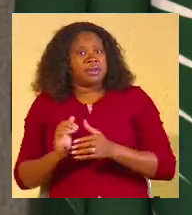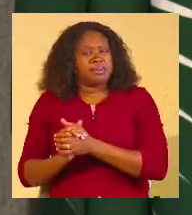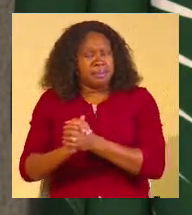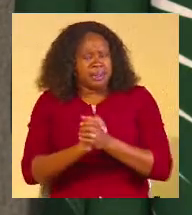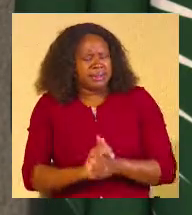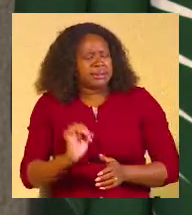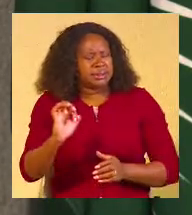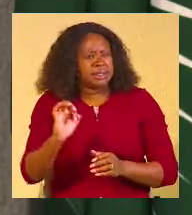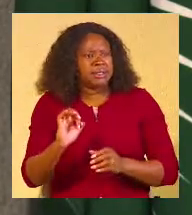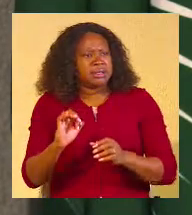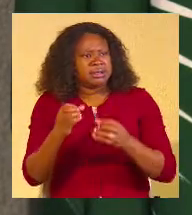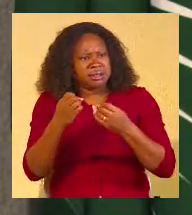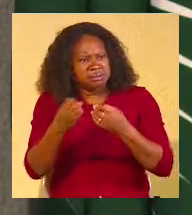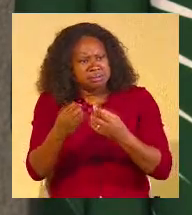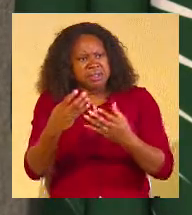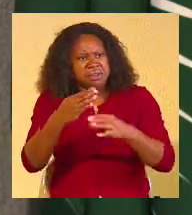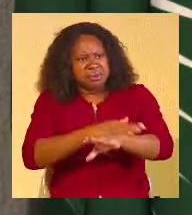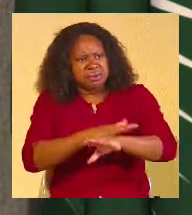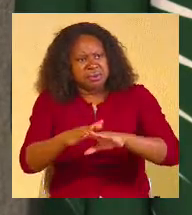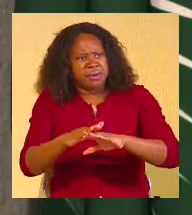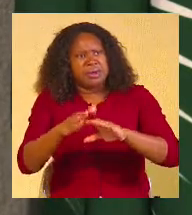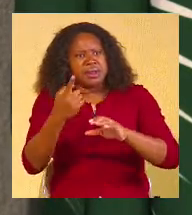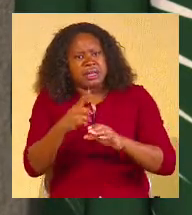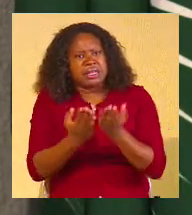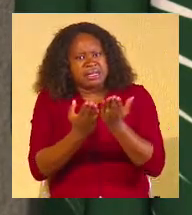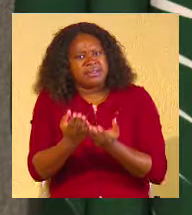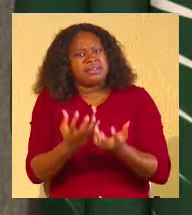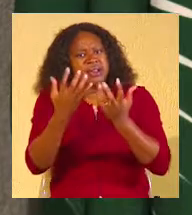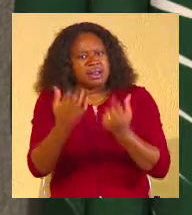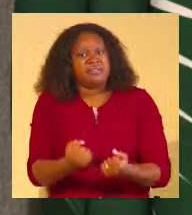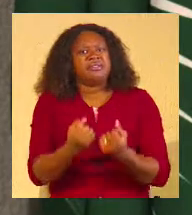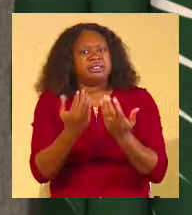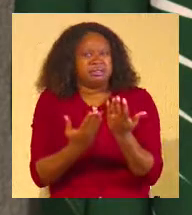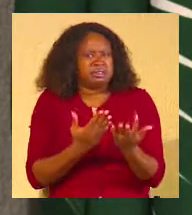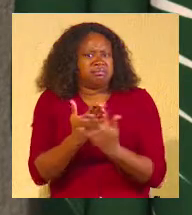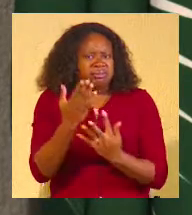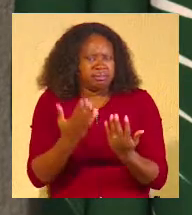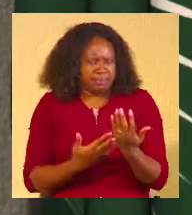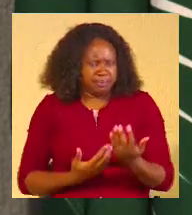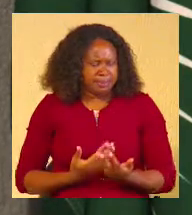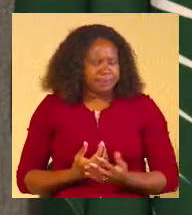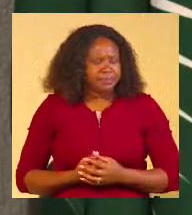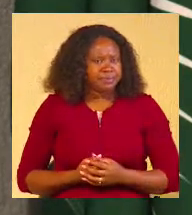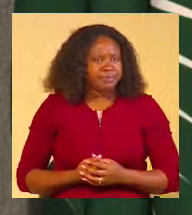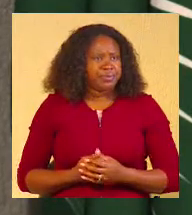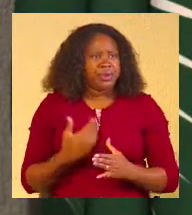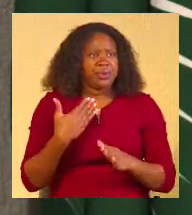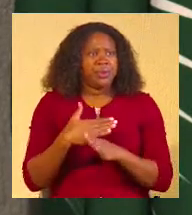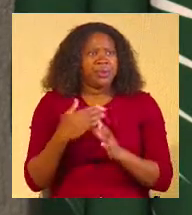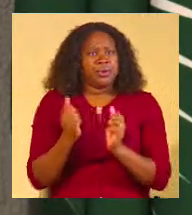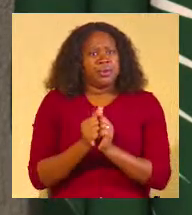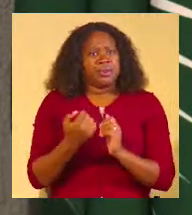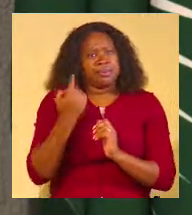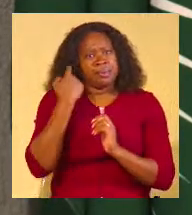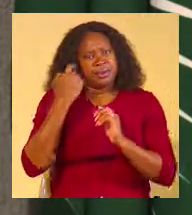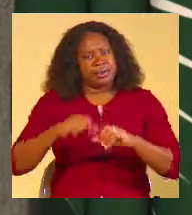place a number of mechanisms to ensure that the services are available. One is that we are working with the Ministry of Health.